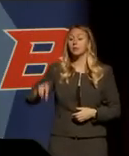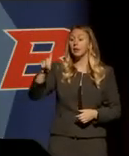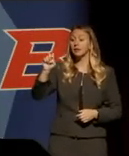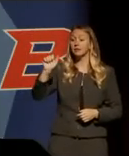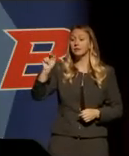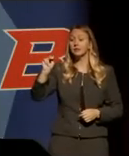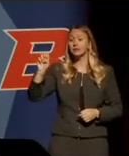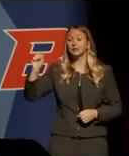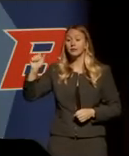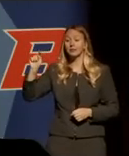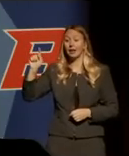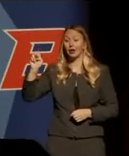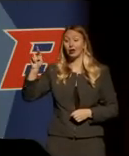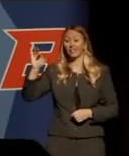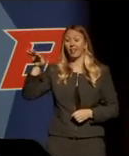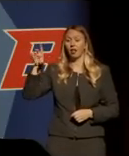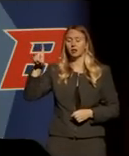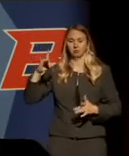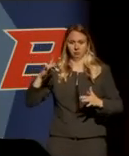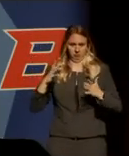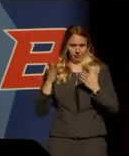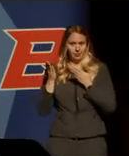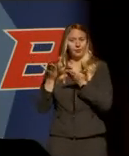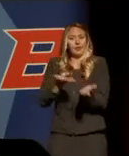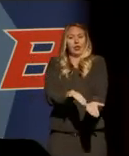is here to lead that unit forward.